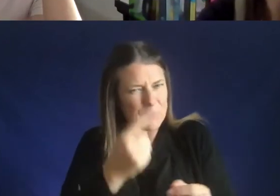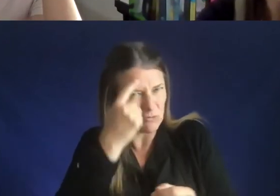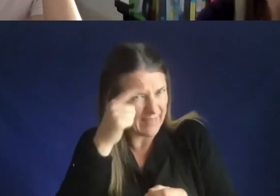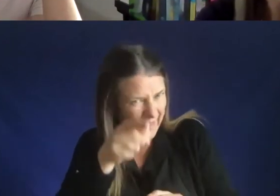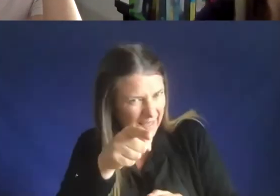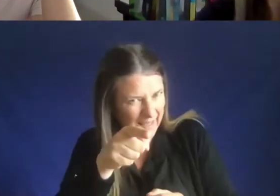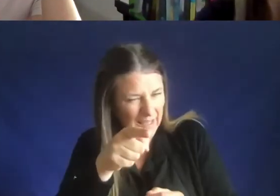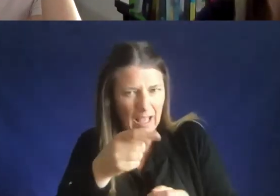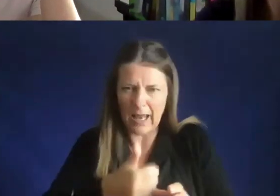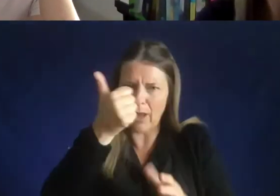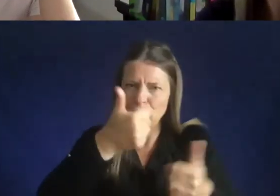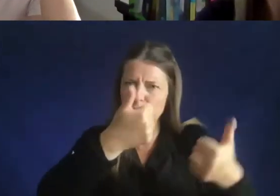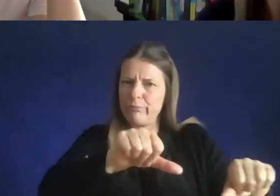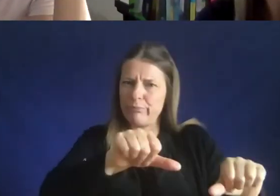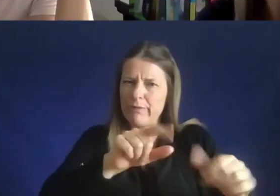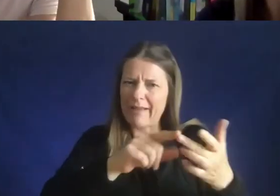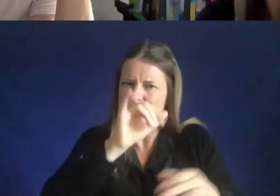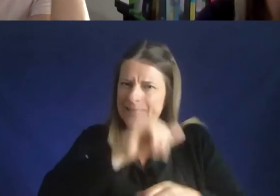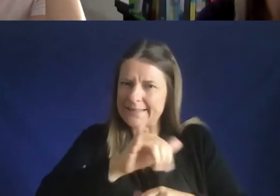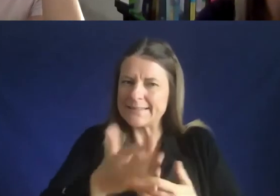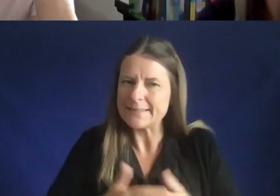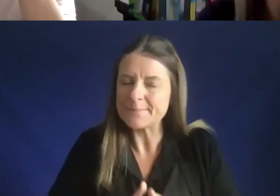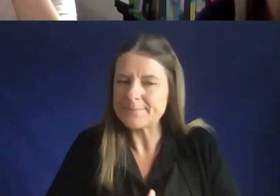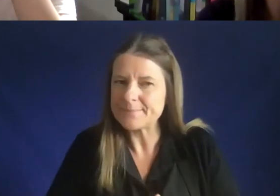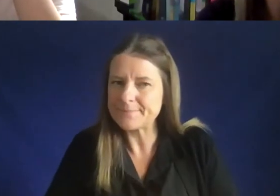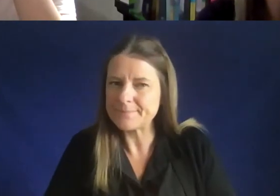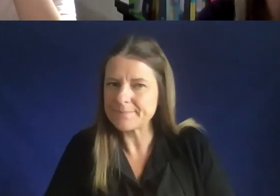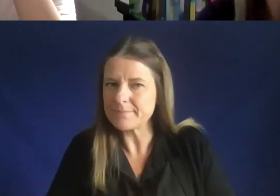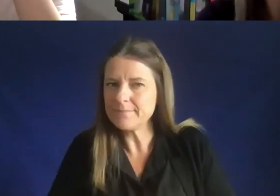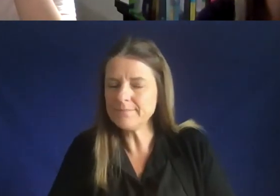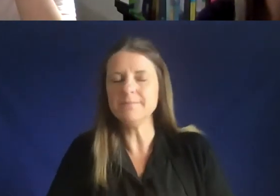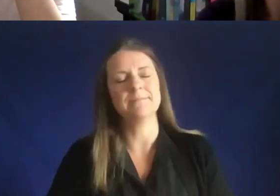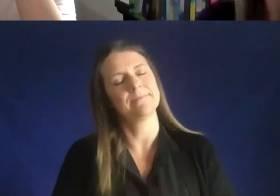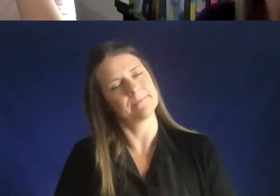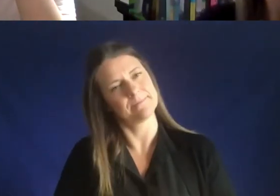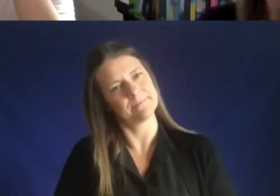thoughts on that, Ryan? I think that